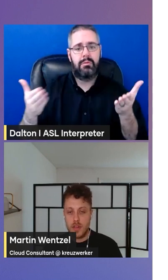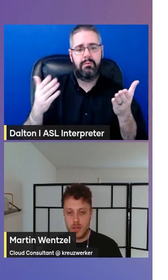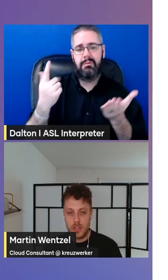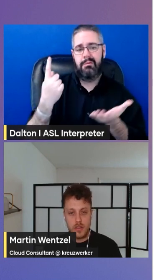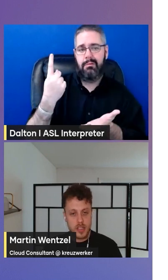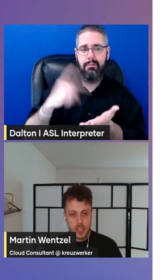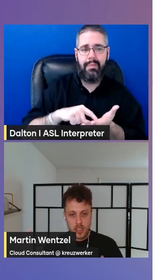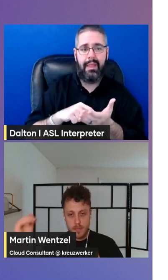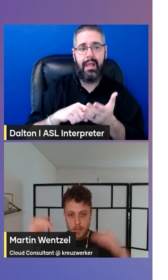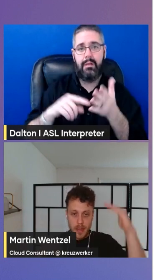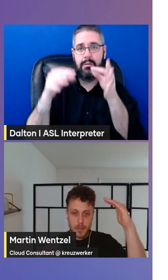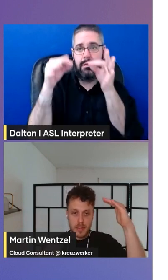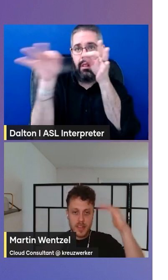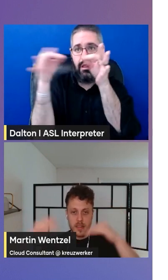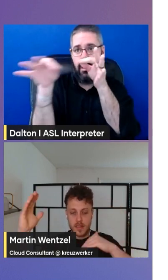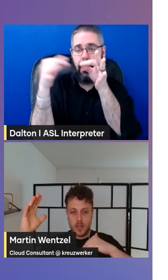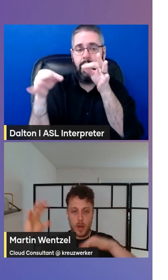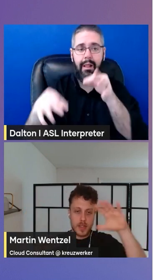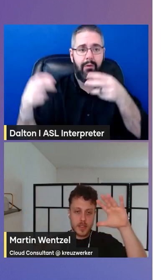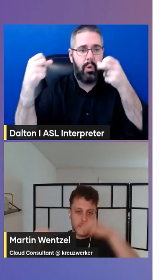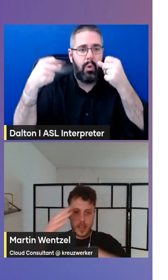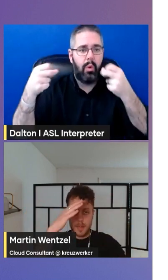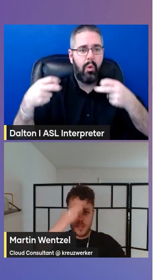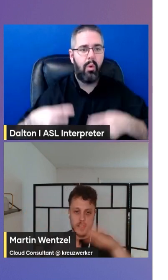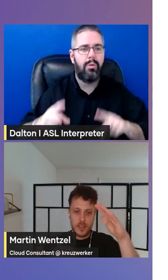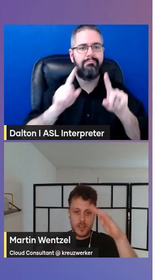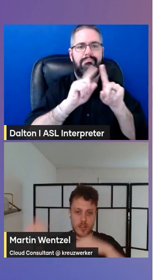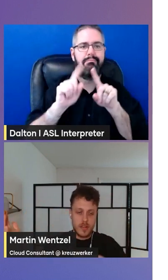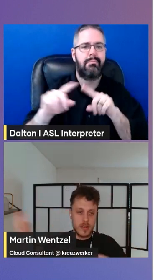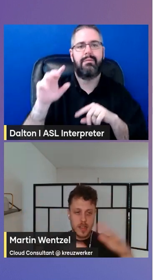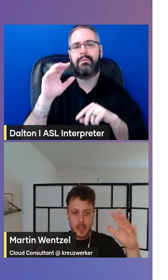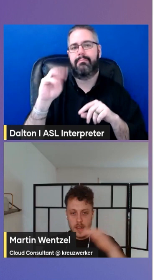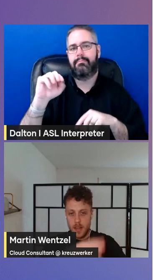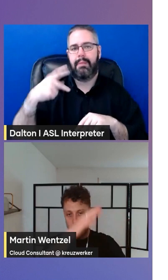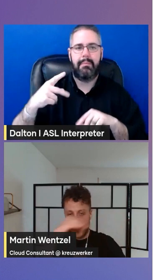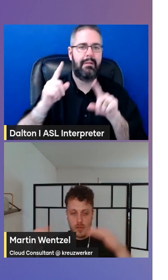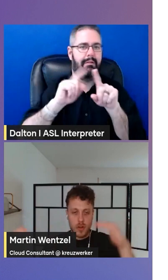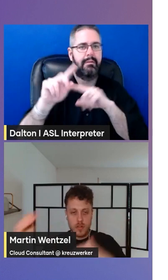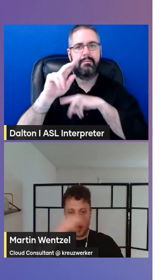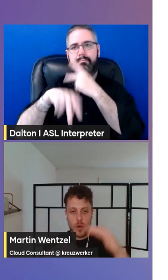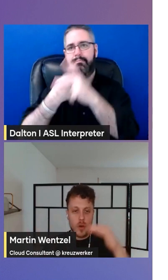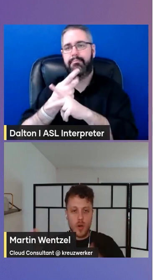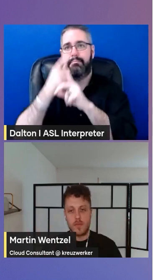lines of code to just map different objects and types throughout all the